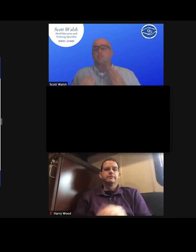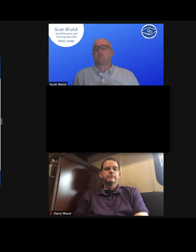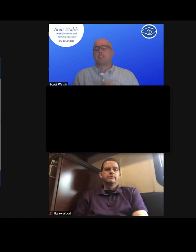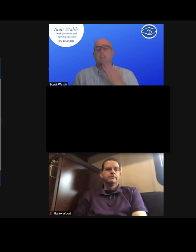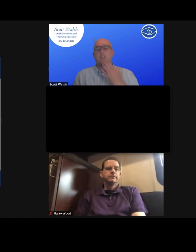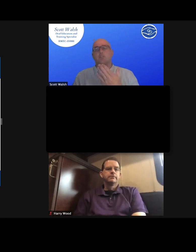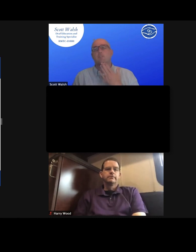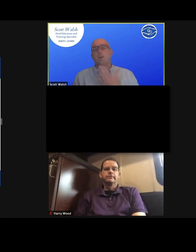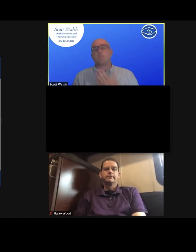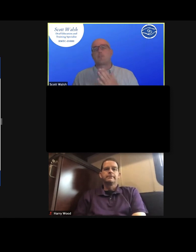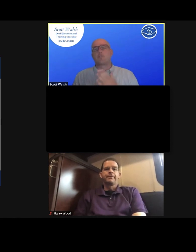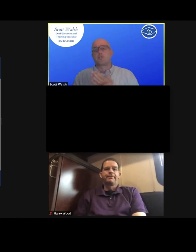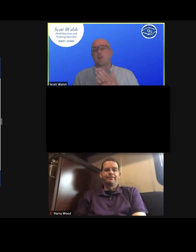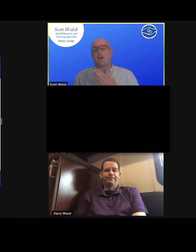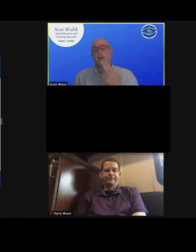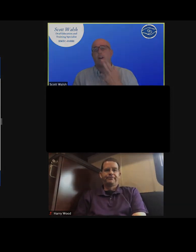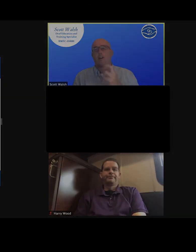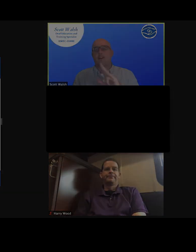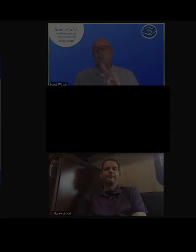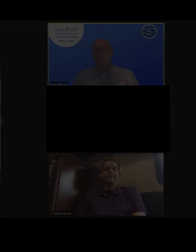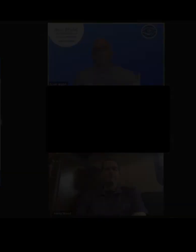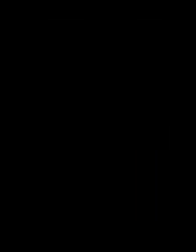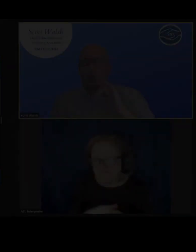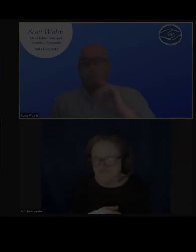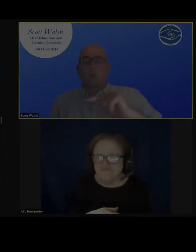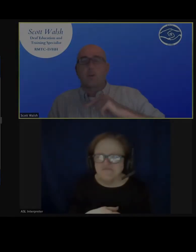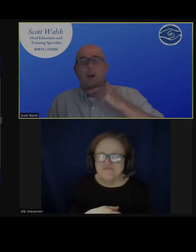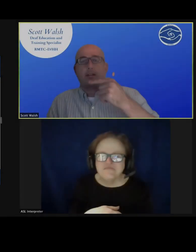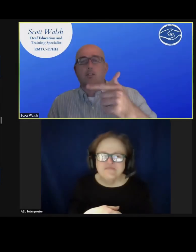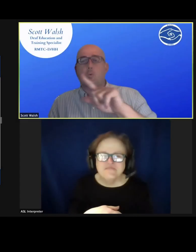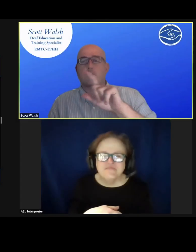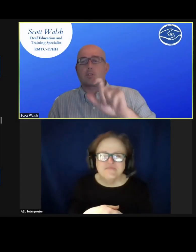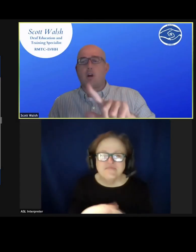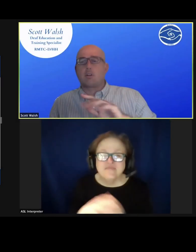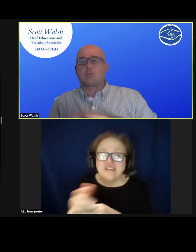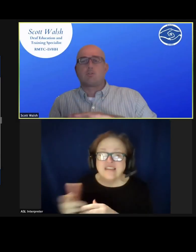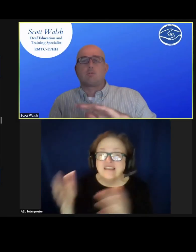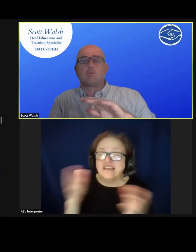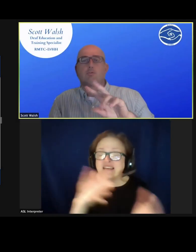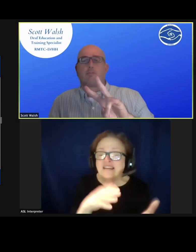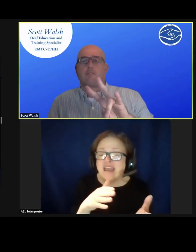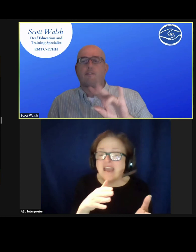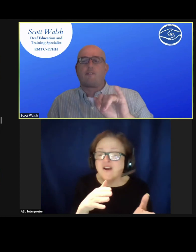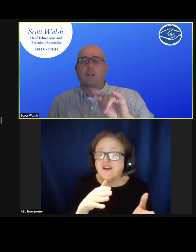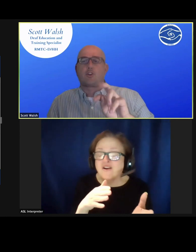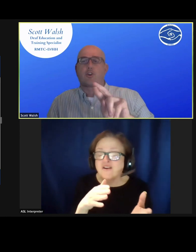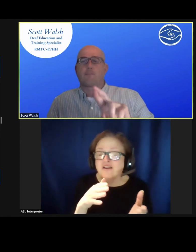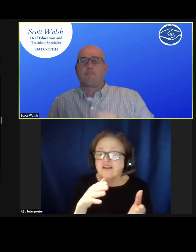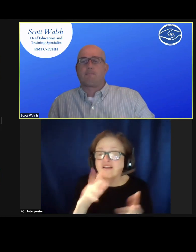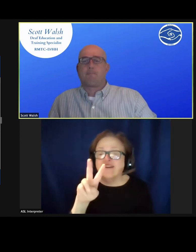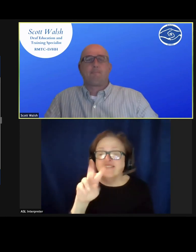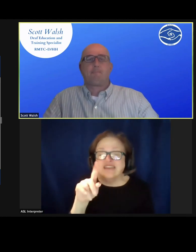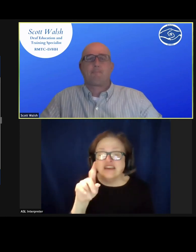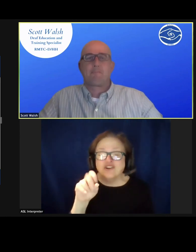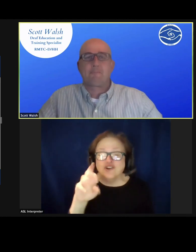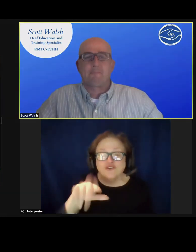This is Scott. Beautiful. Thank you so much. I want to pass this question on to Victor.